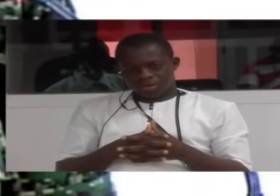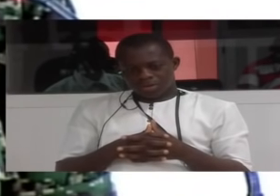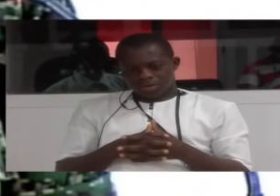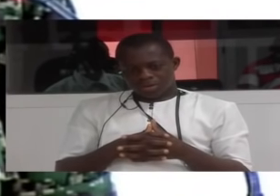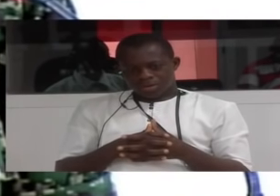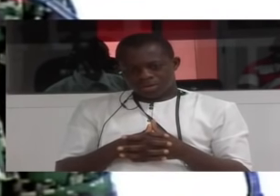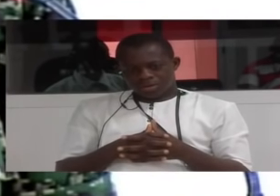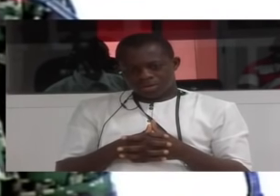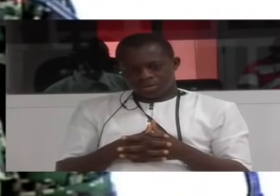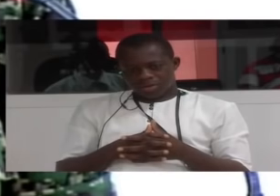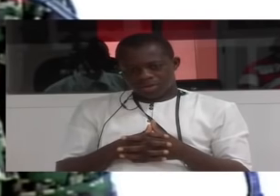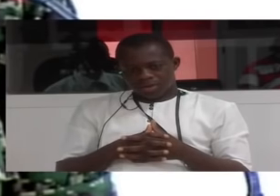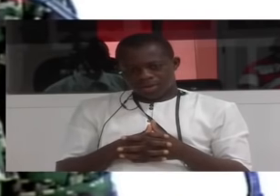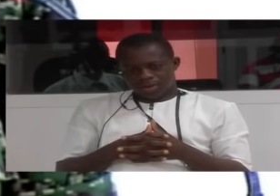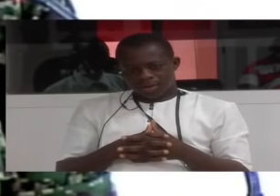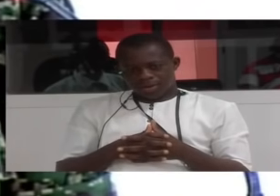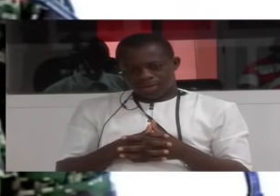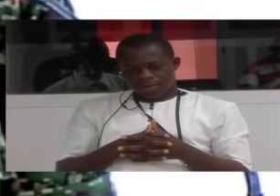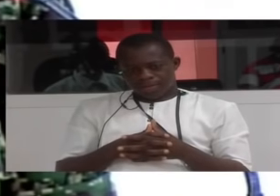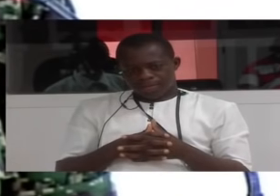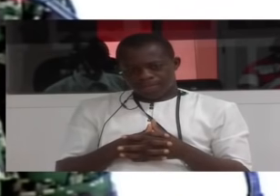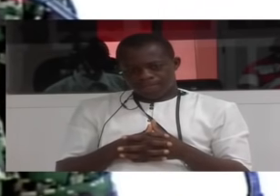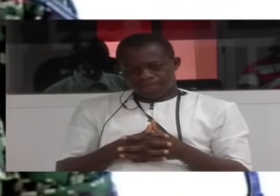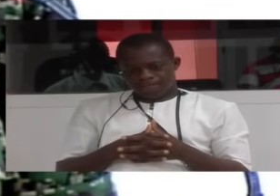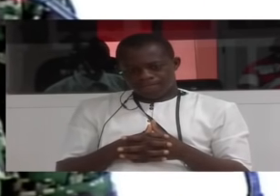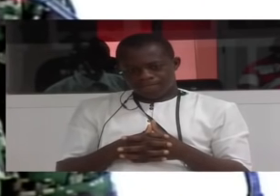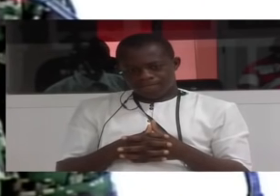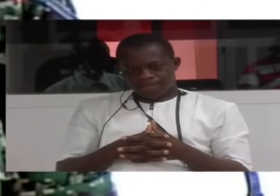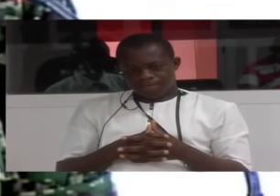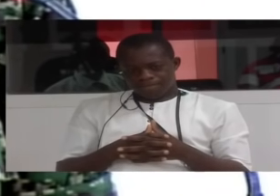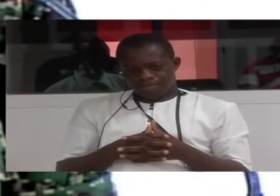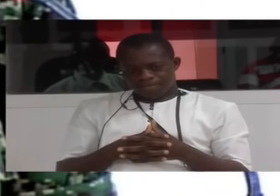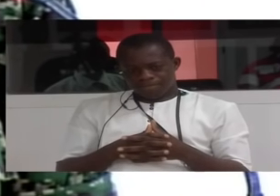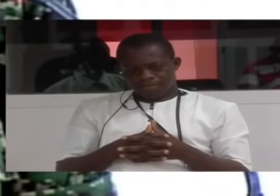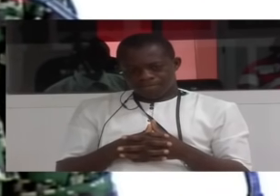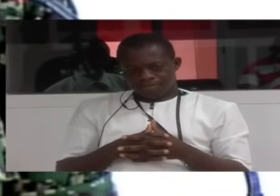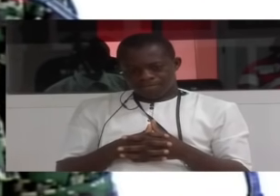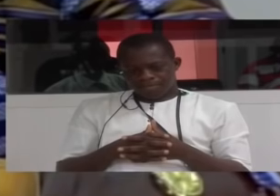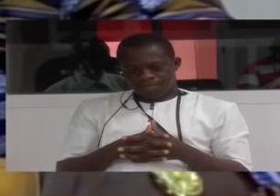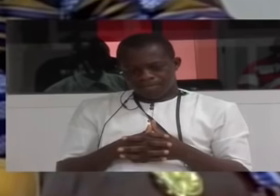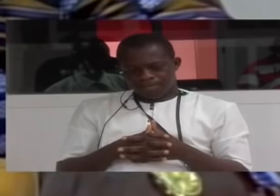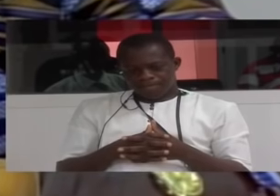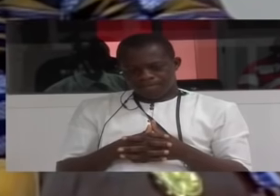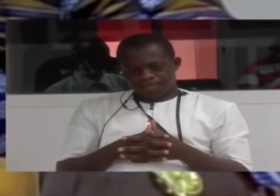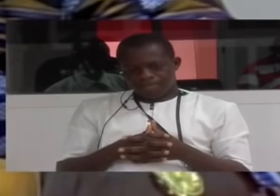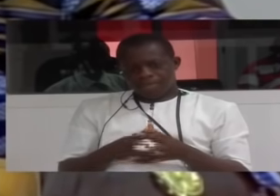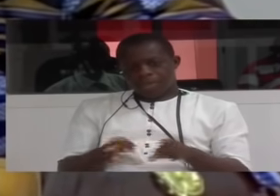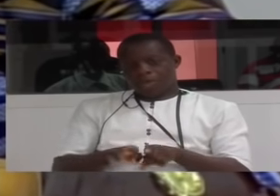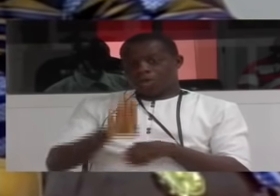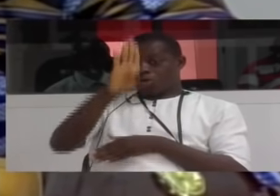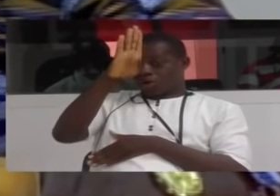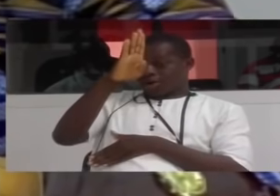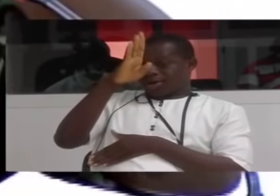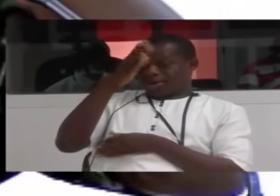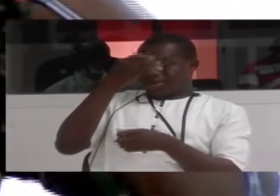Jame coming in, so that you could see your condition and you could possibly ask him for assistance to get treatment. Yalla def si